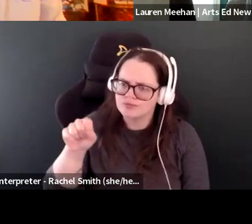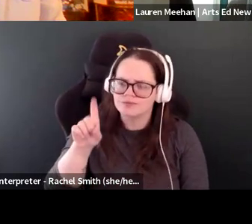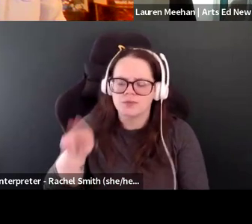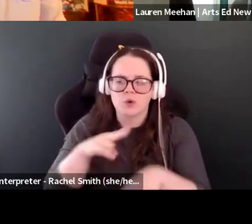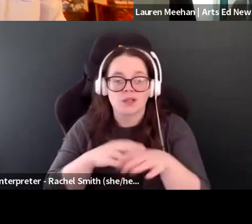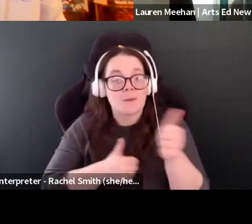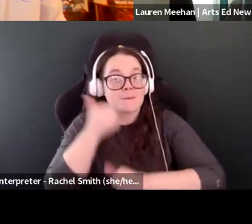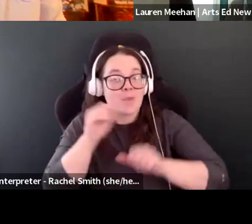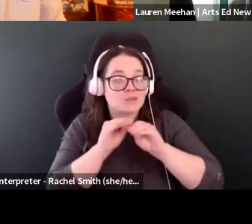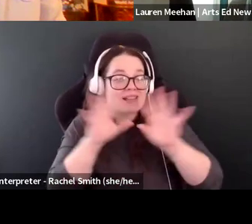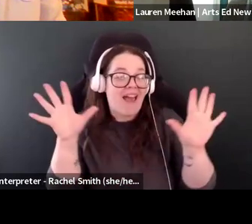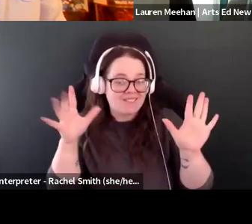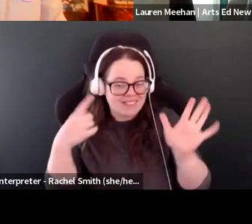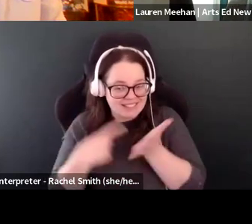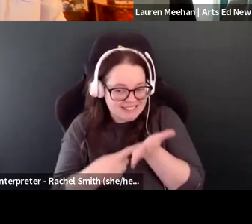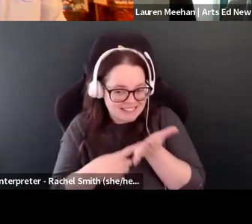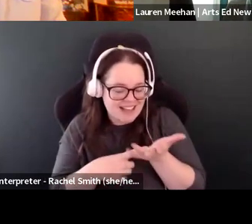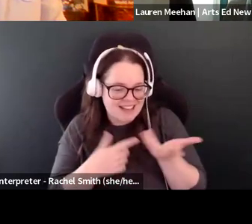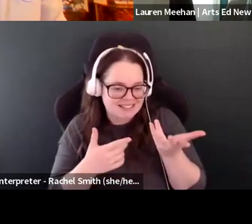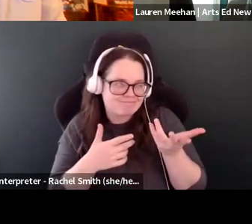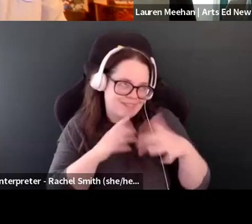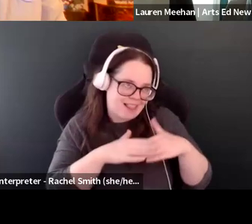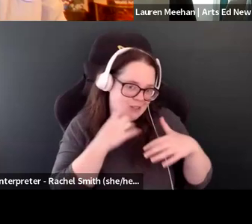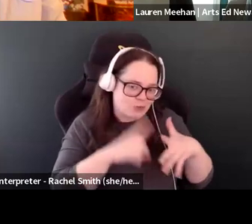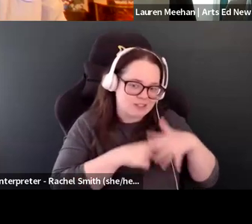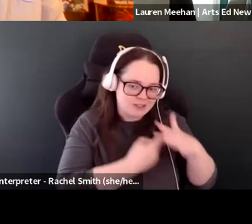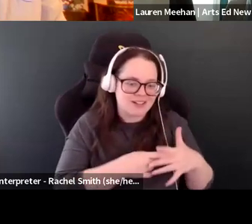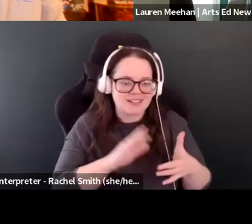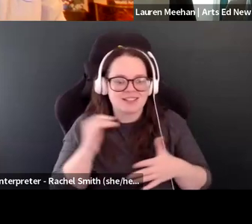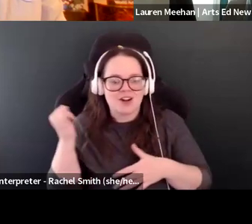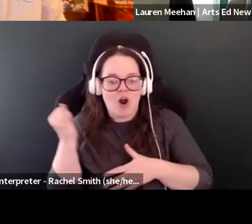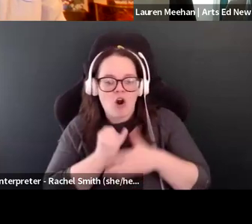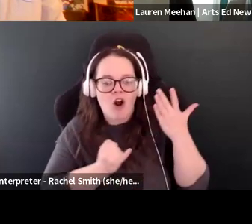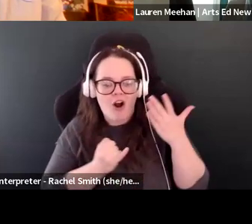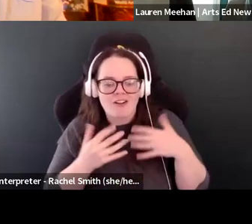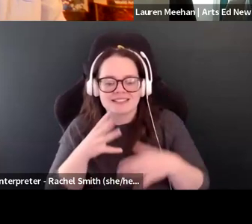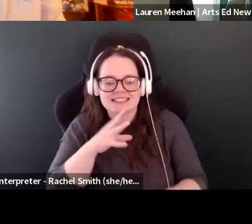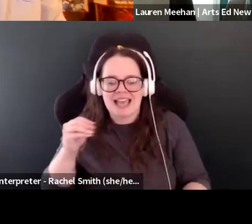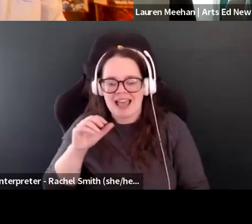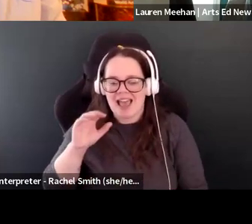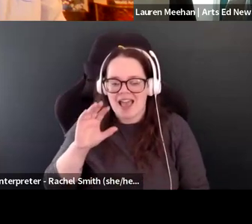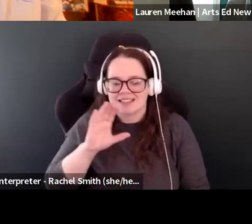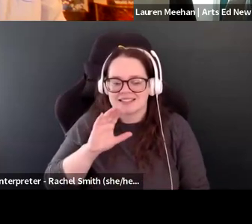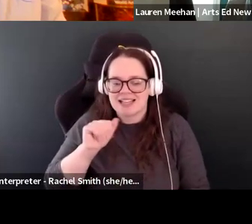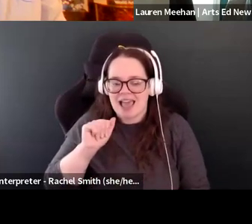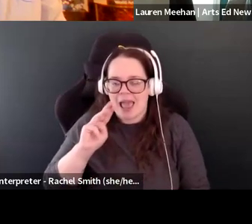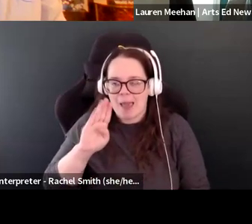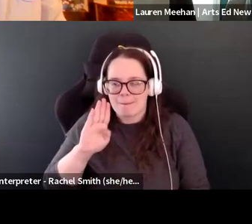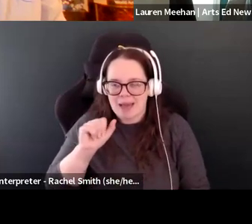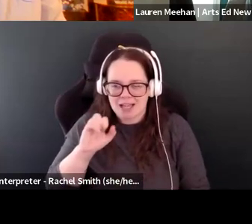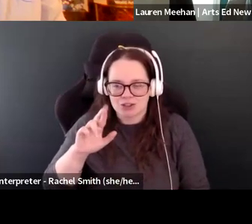obvious to talk about, at least to start, is our Arts Ed Ambassadors program. If you go to our website, which